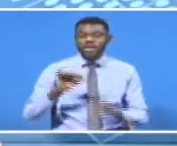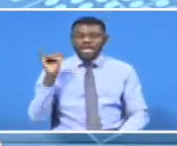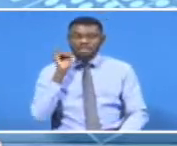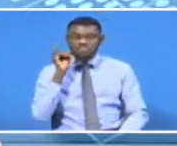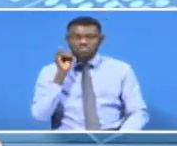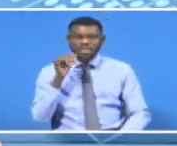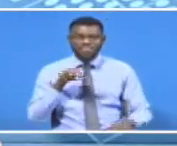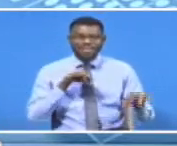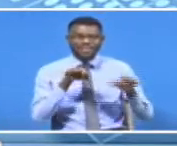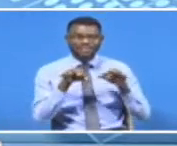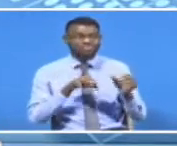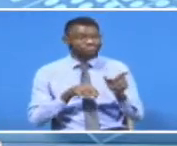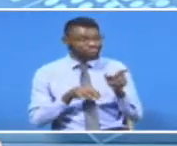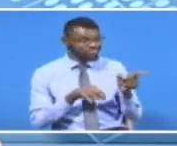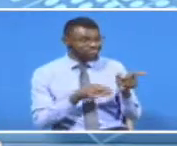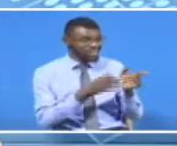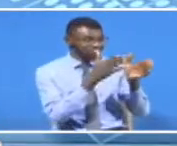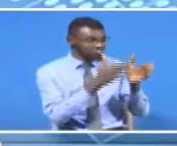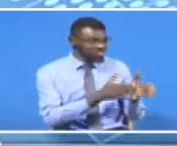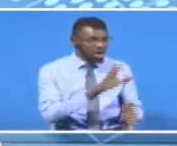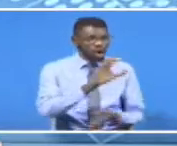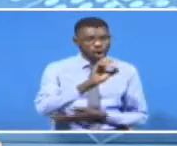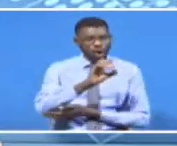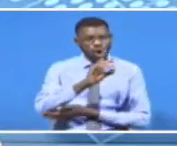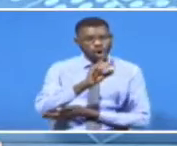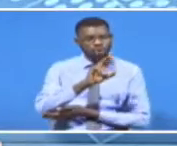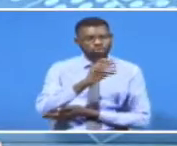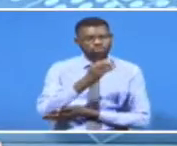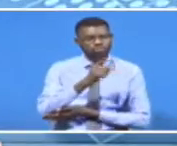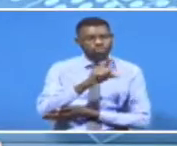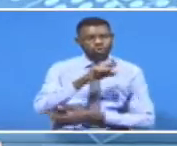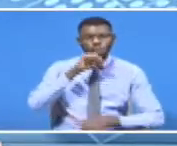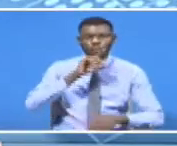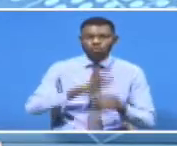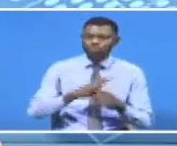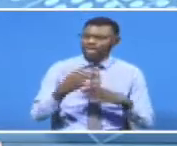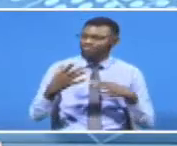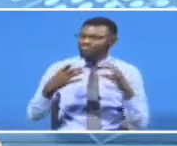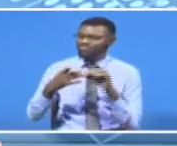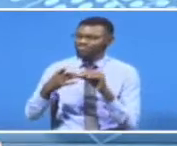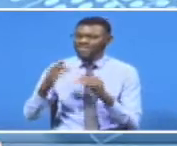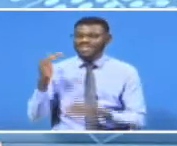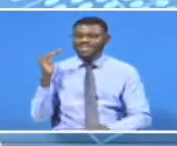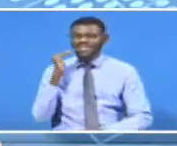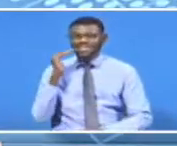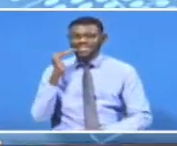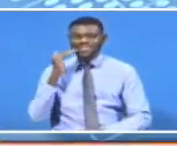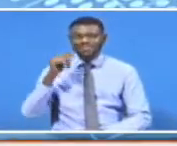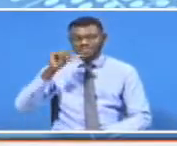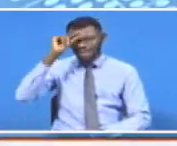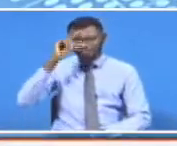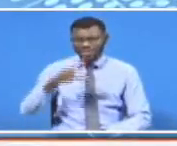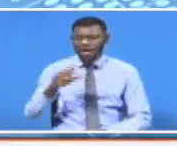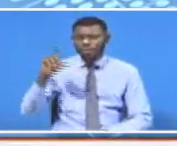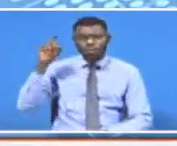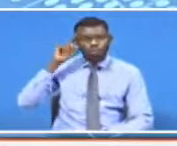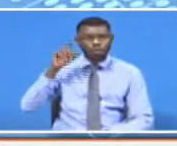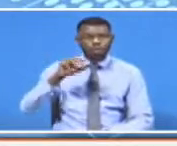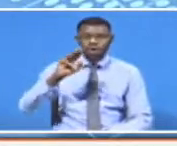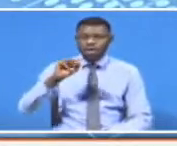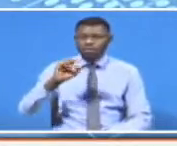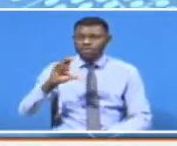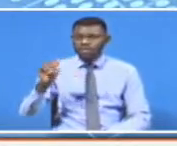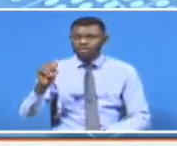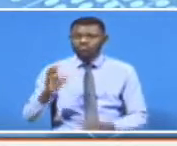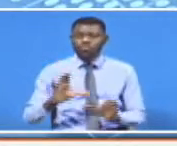now explains, Odual has promised to mend fences with his boss, Siaya Governor James Orengo, as the MCAs vowed to